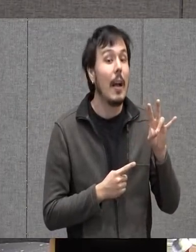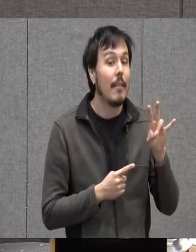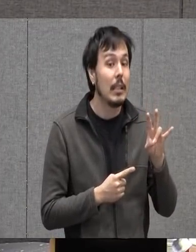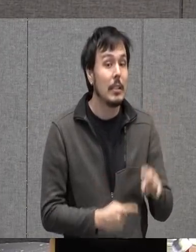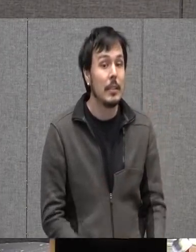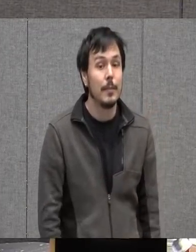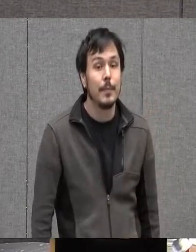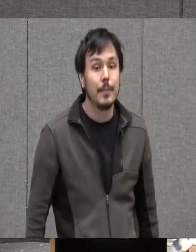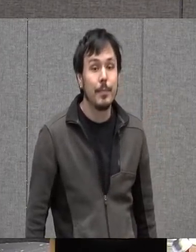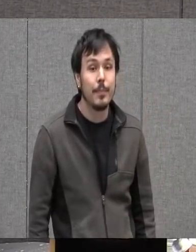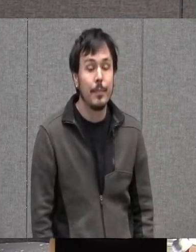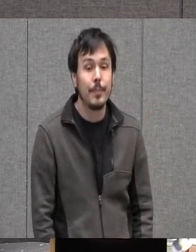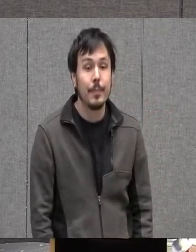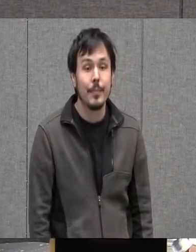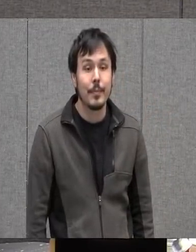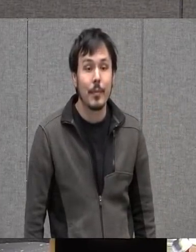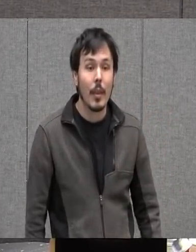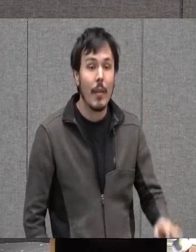57,